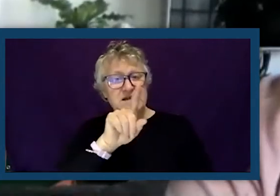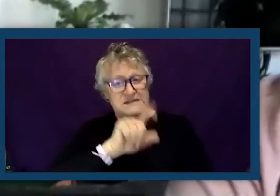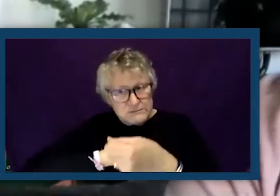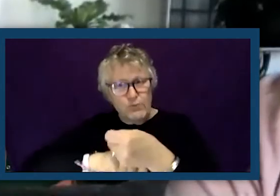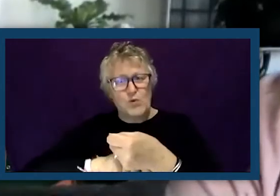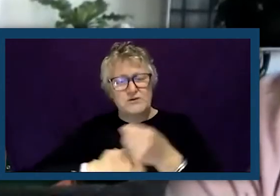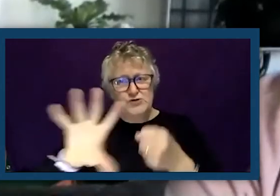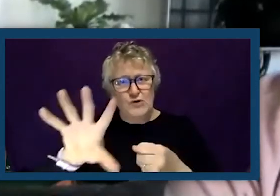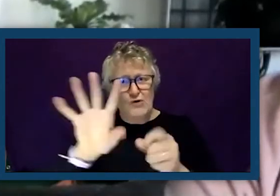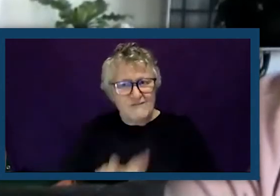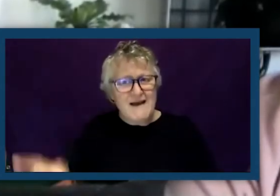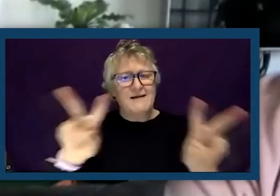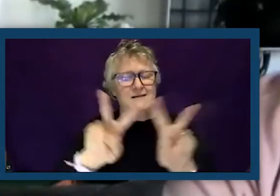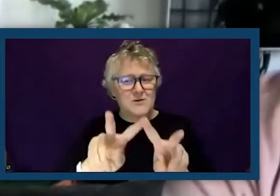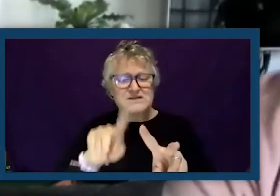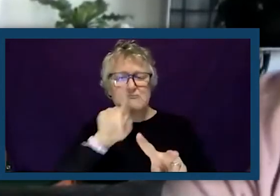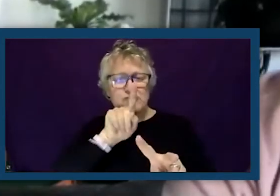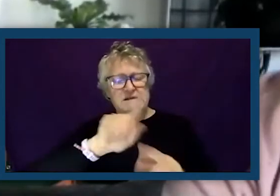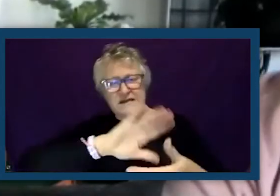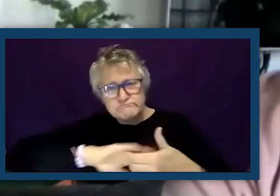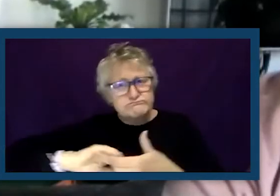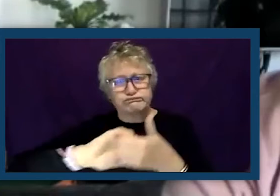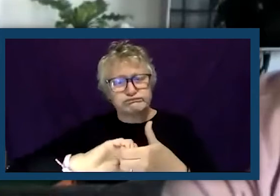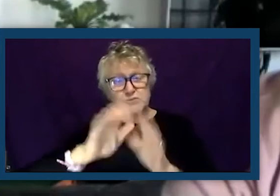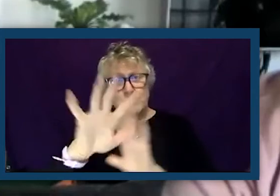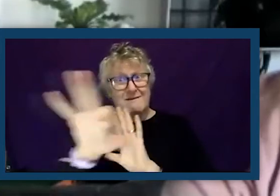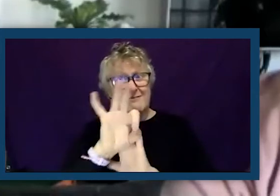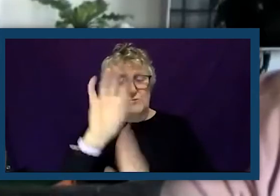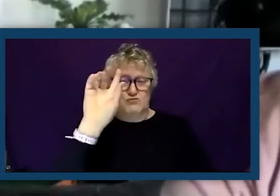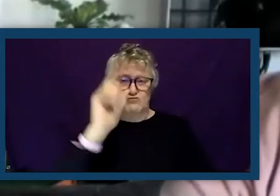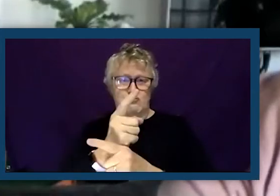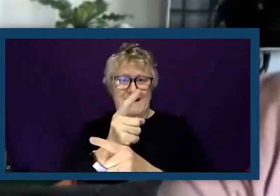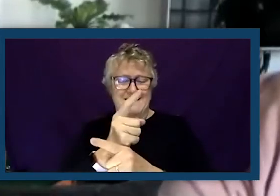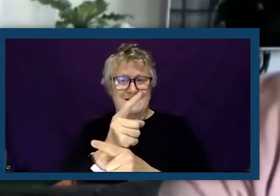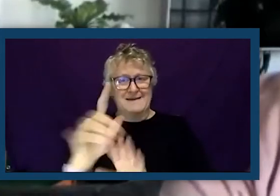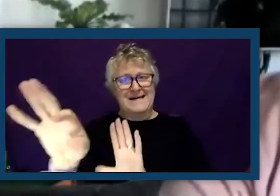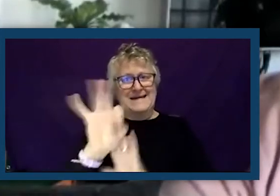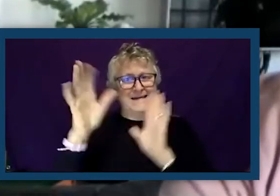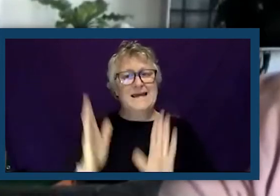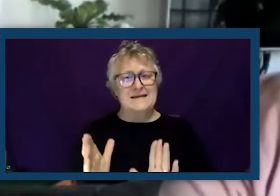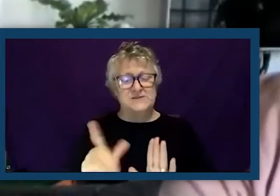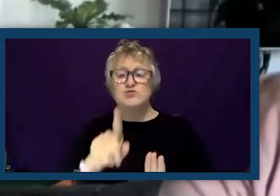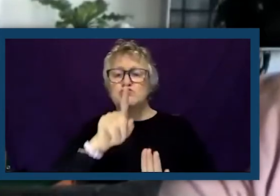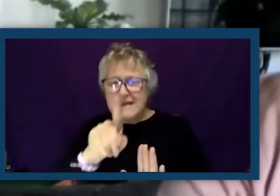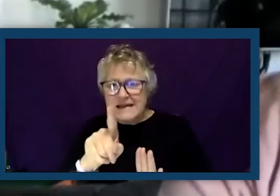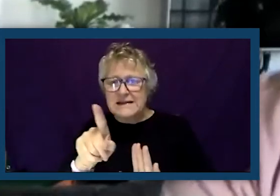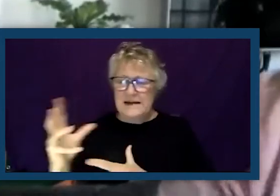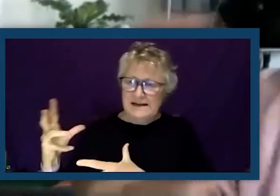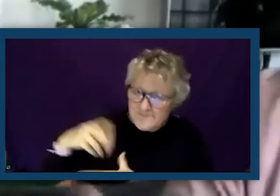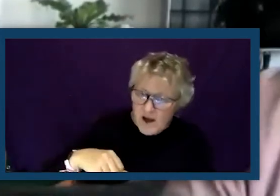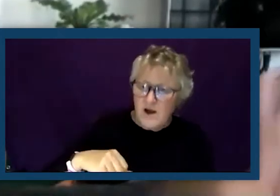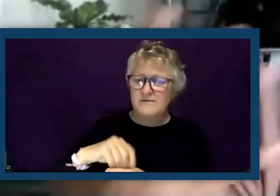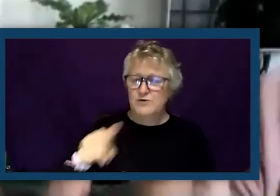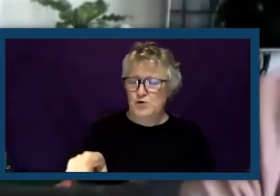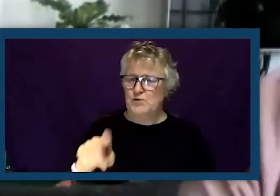as a collective to elect the right candidates who truly have your best interests at heart, who aren't just saying oh,